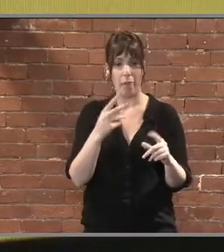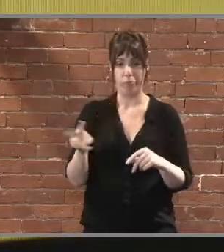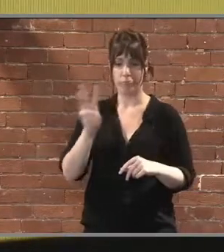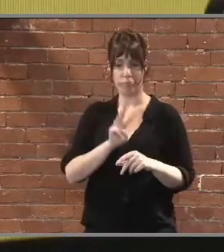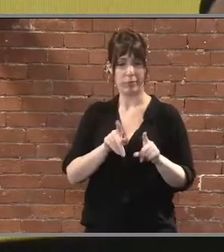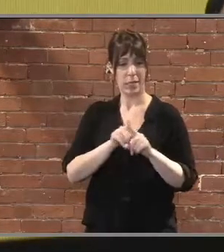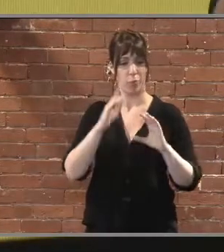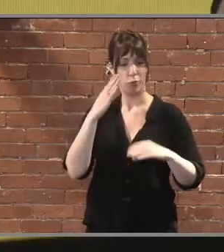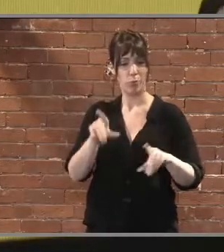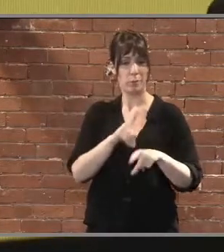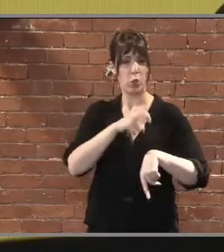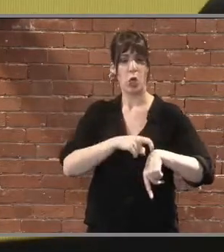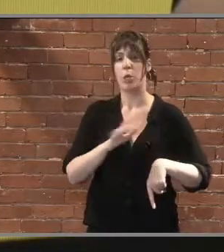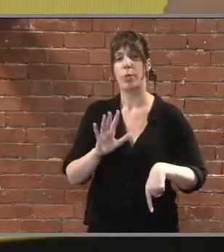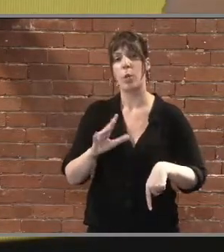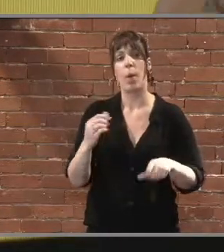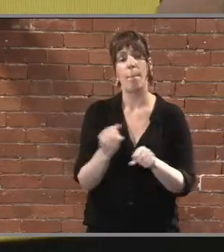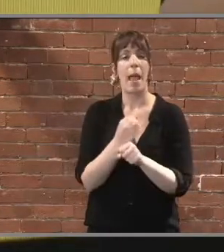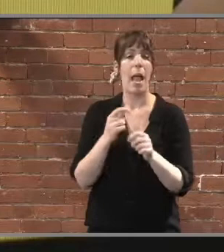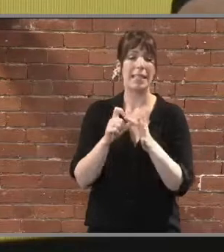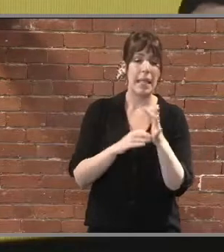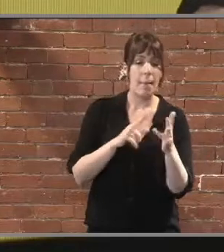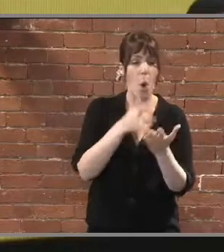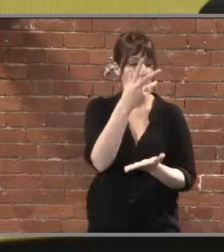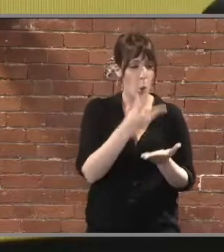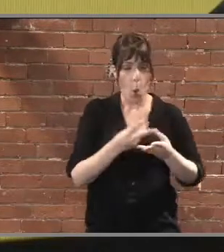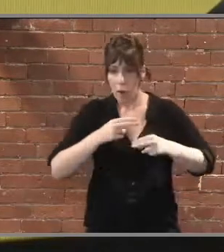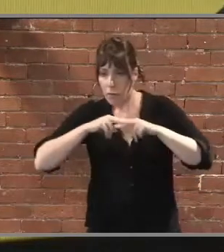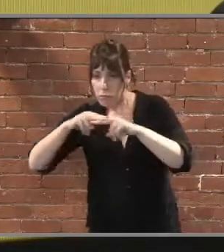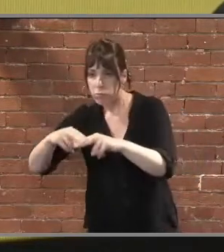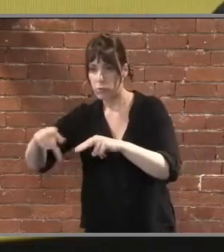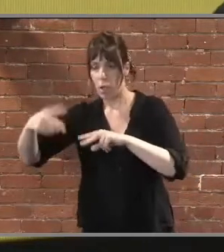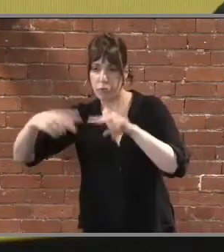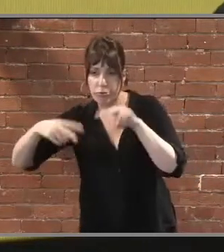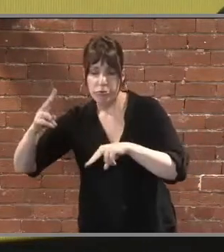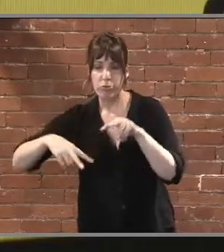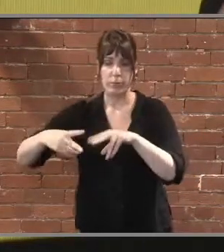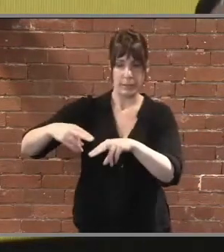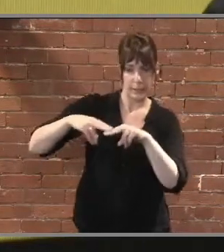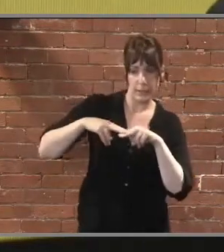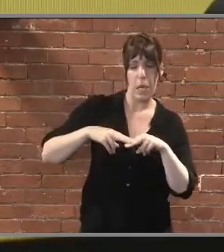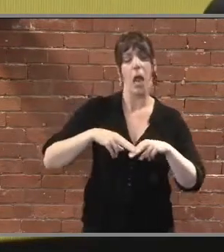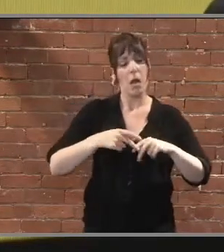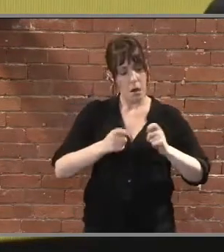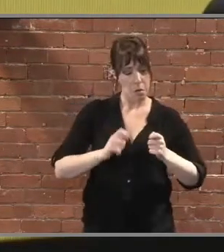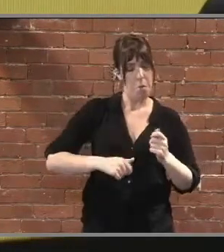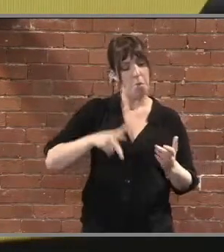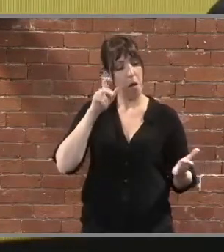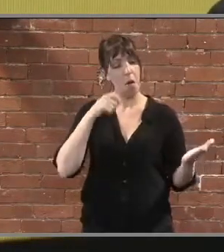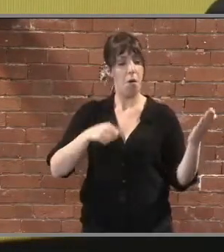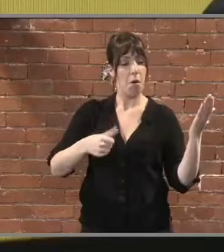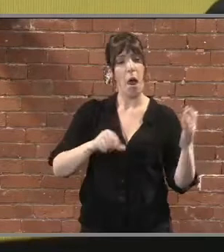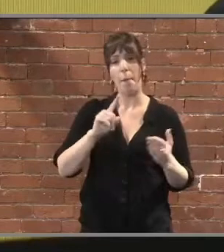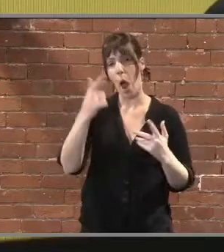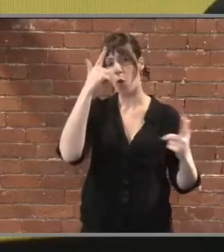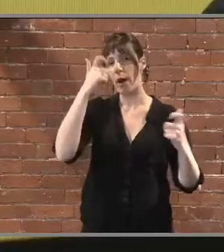demos and sharing those files back and forth and editing and adjusting. And, there's like, the creative process is really hard